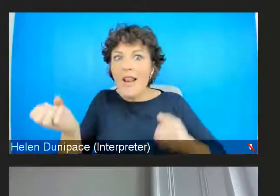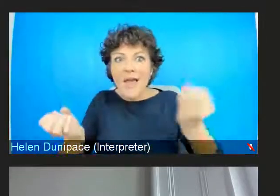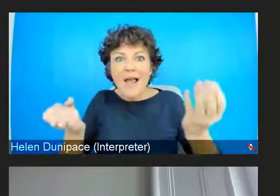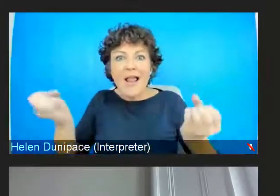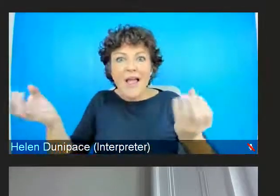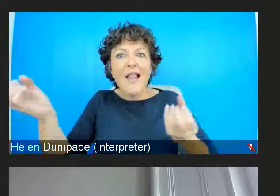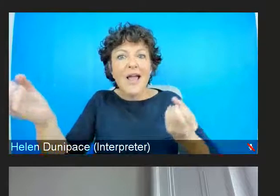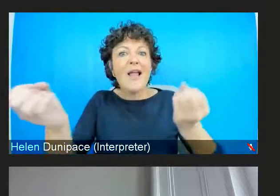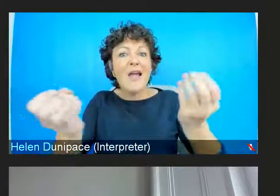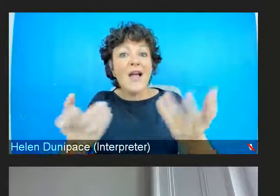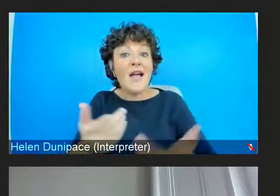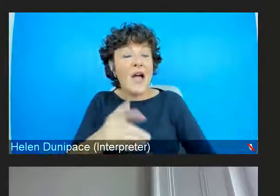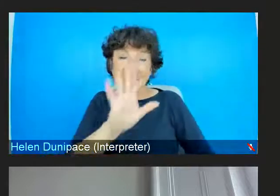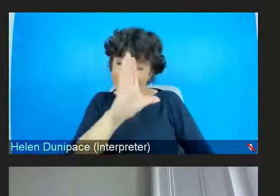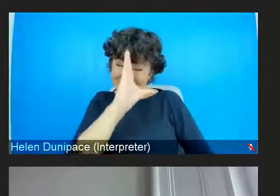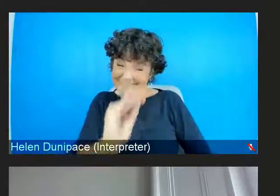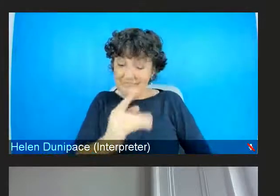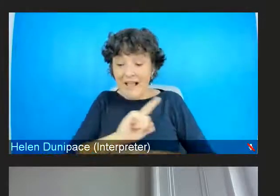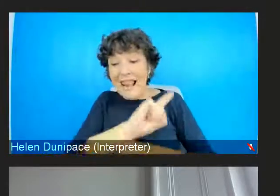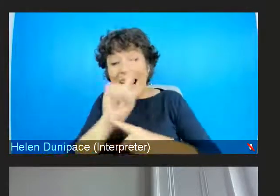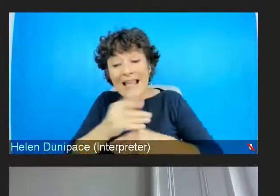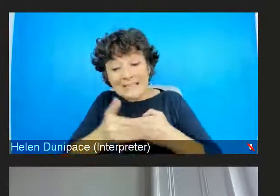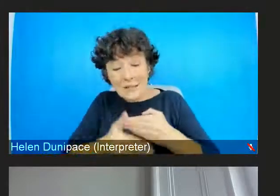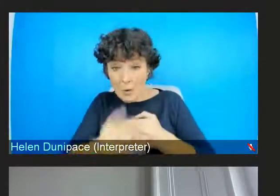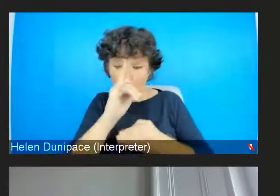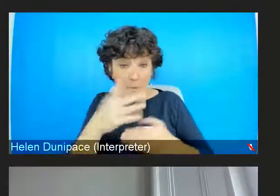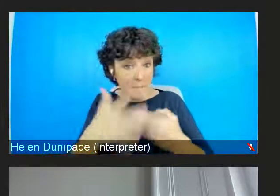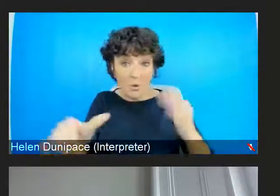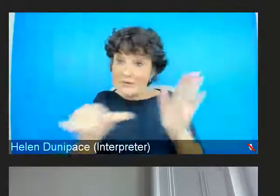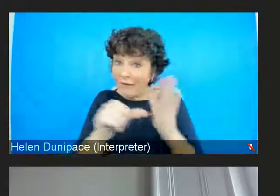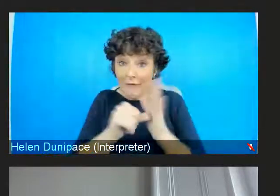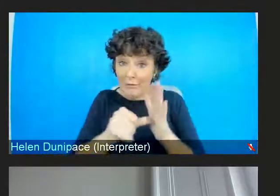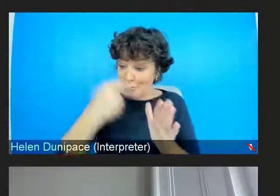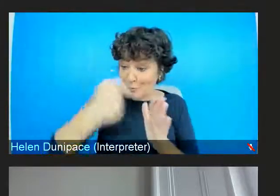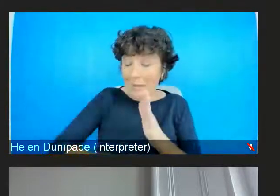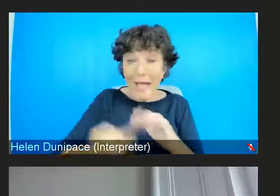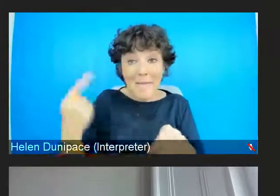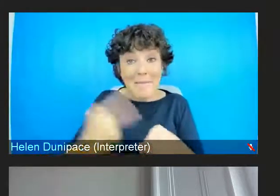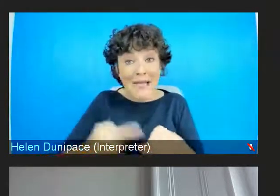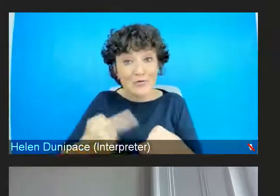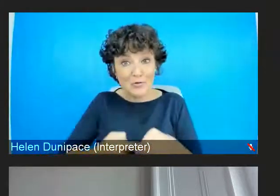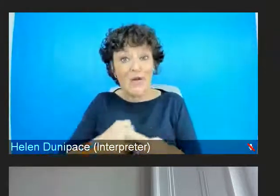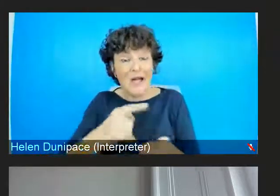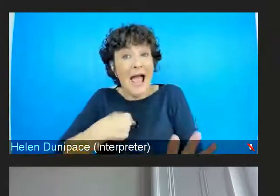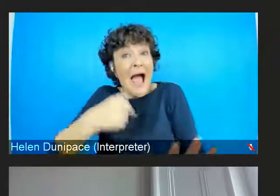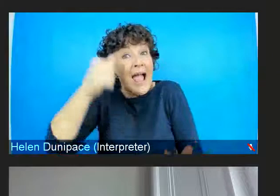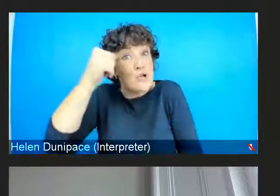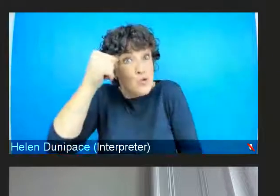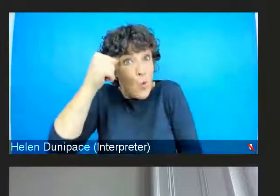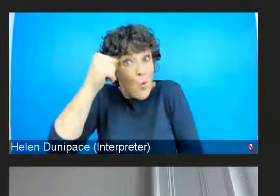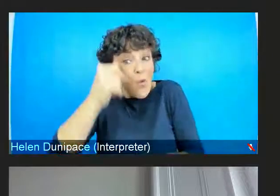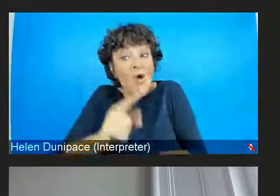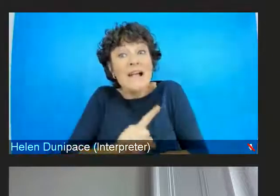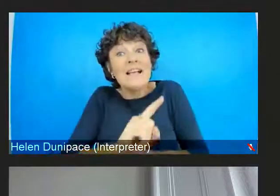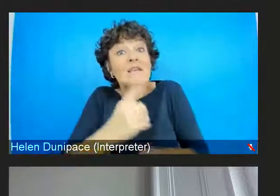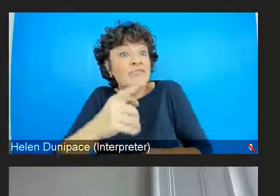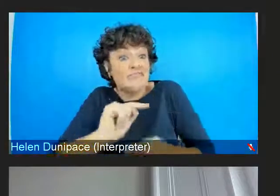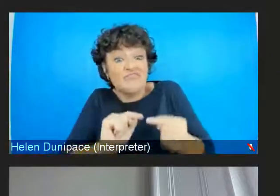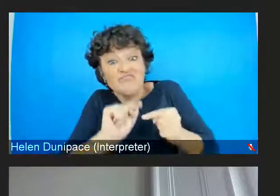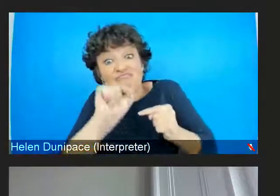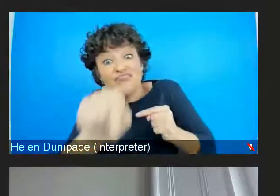acquire petrol-driven vehicles, and, you know, electric vehicles become the new normal by a social process rather than